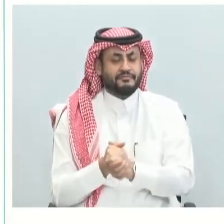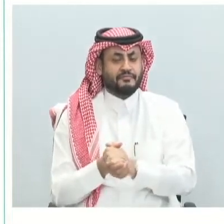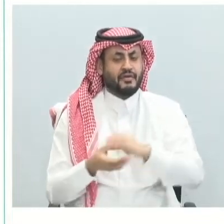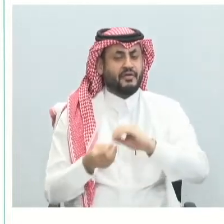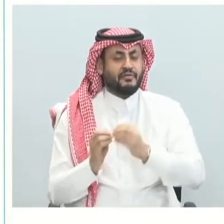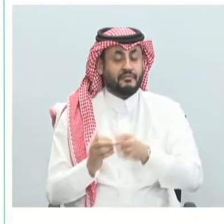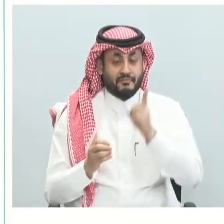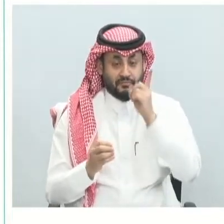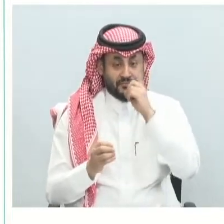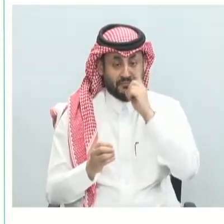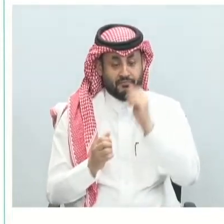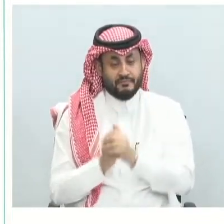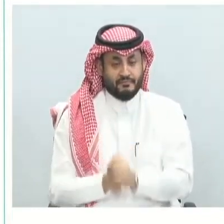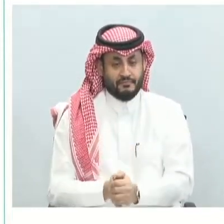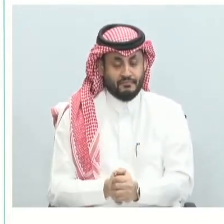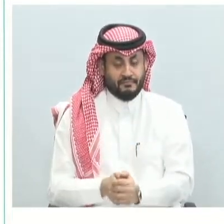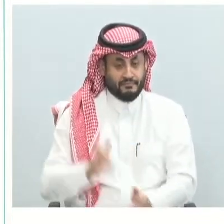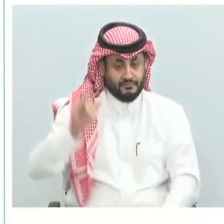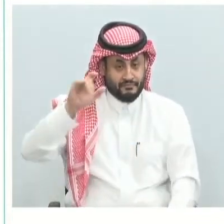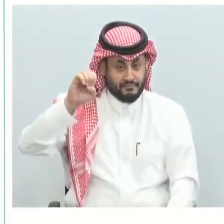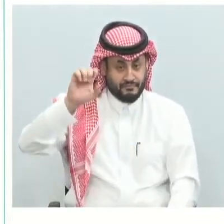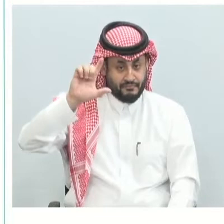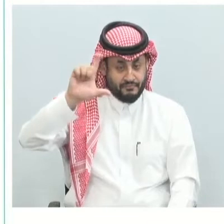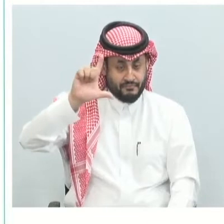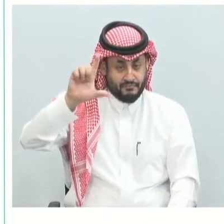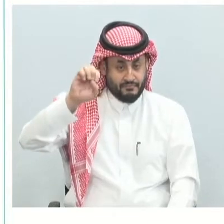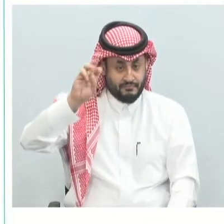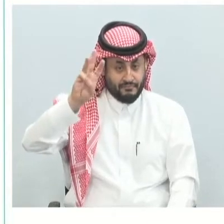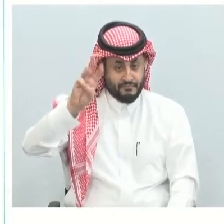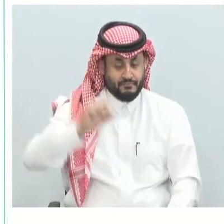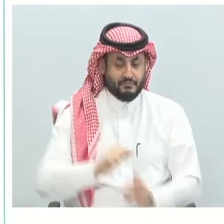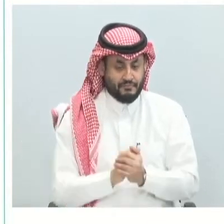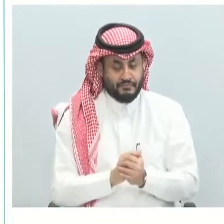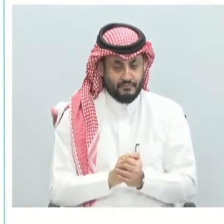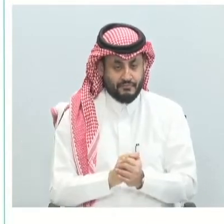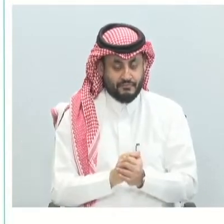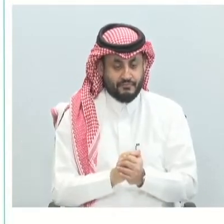is the color? Yellow. Excellent. So we have